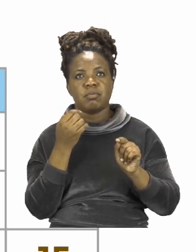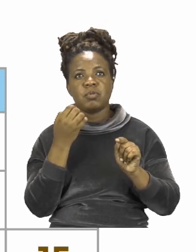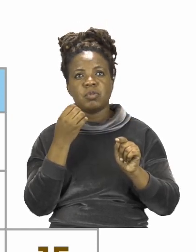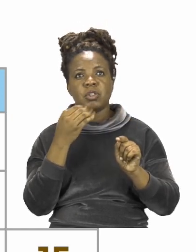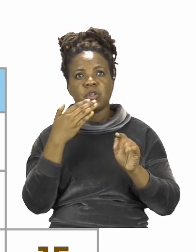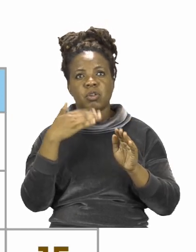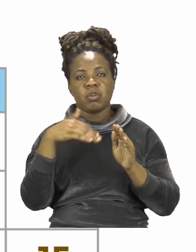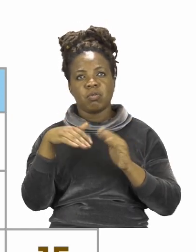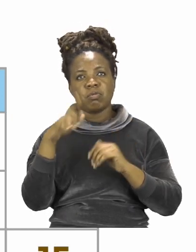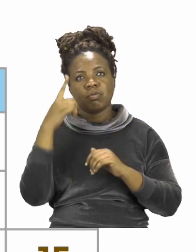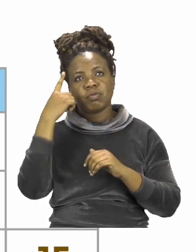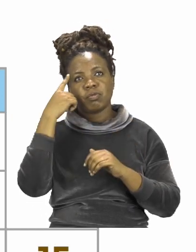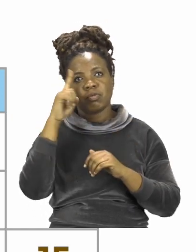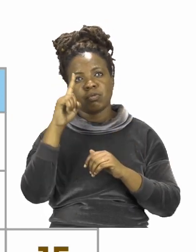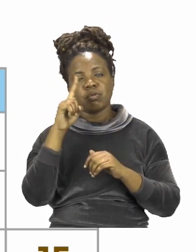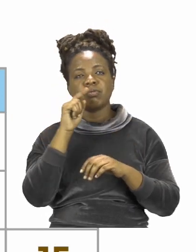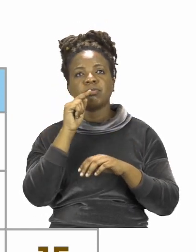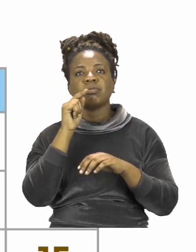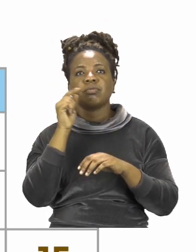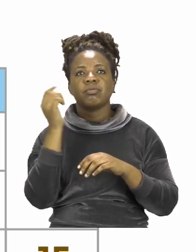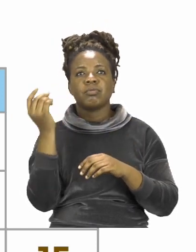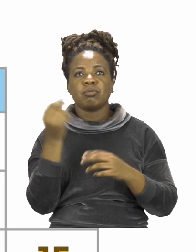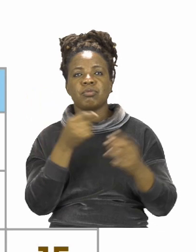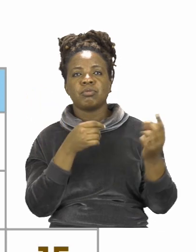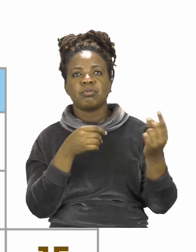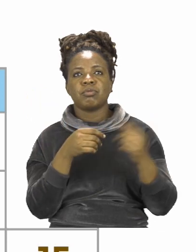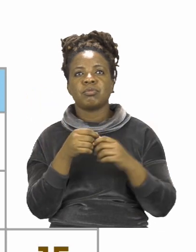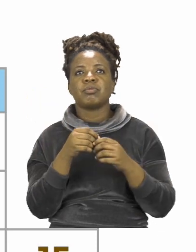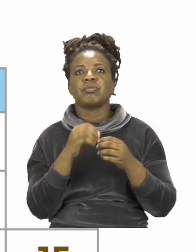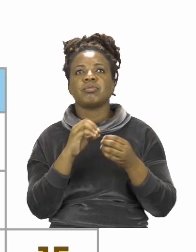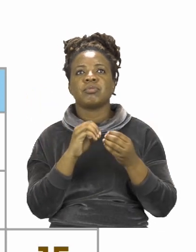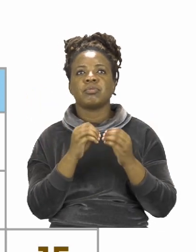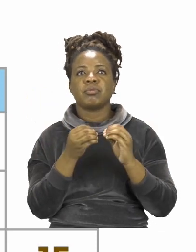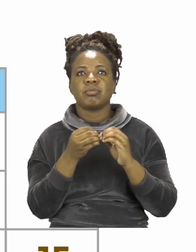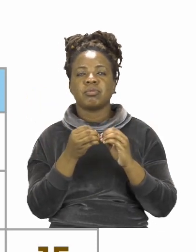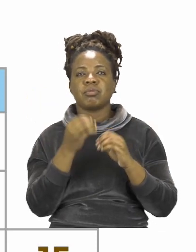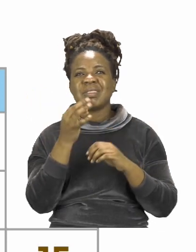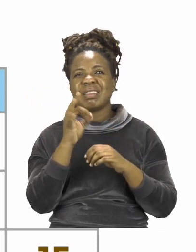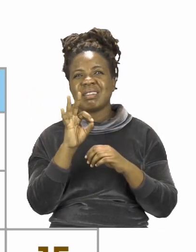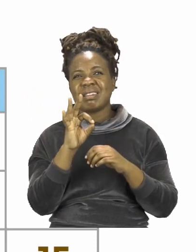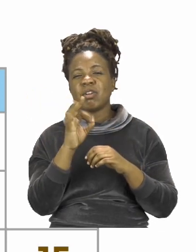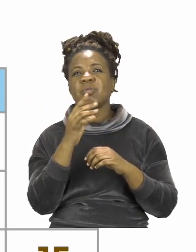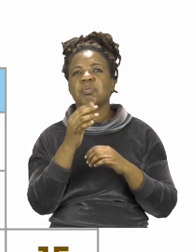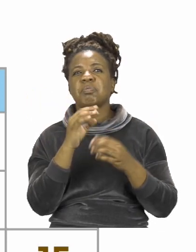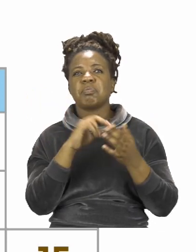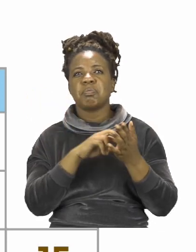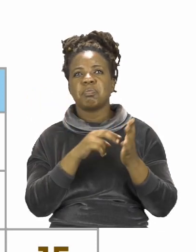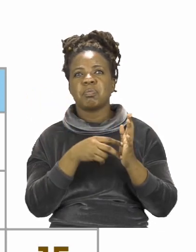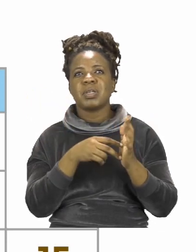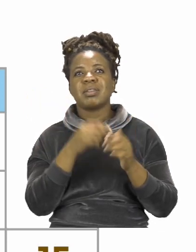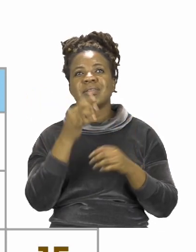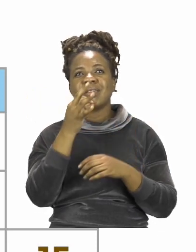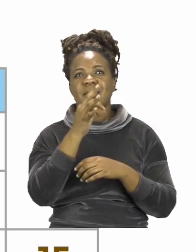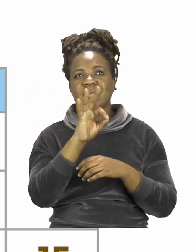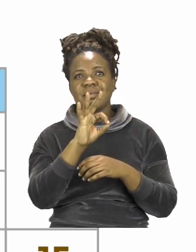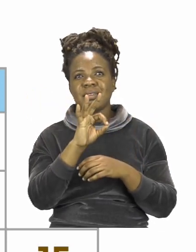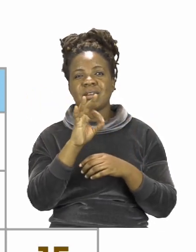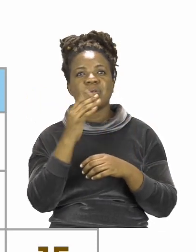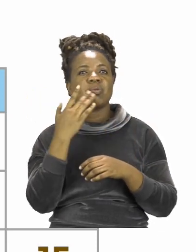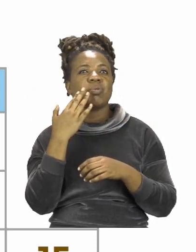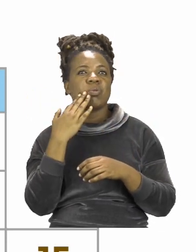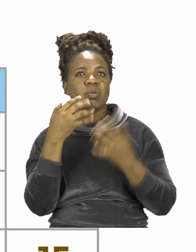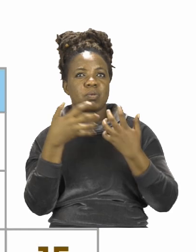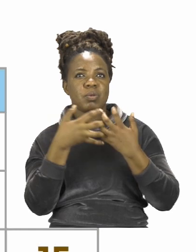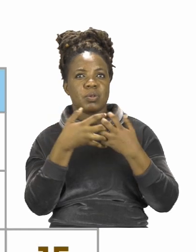number 9. Again, 9 or the 9th is on a Sunday, but it's not asking